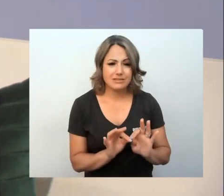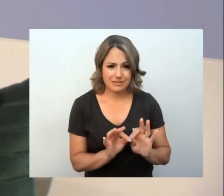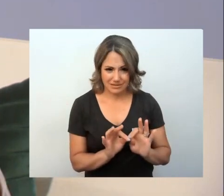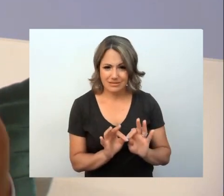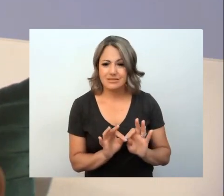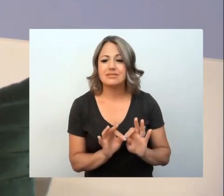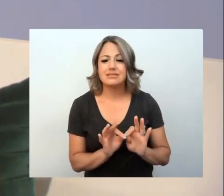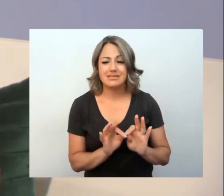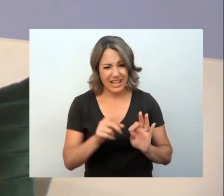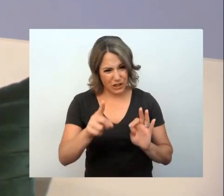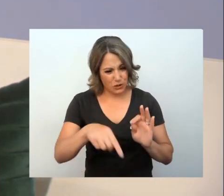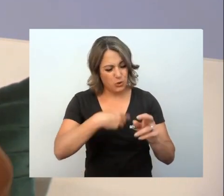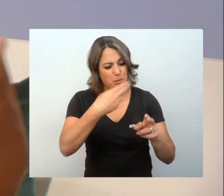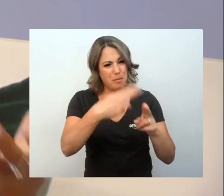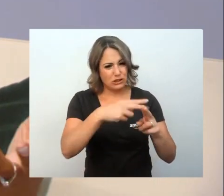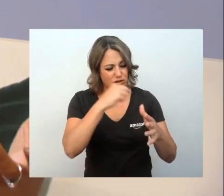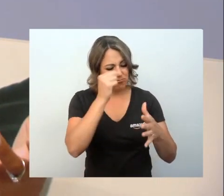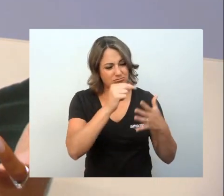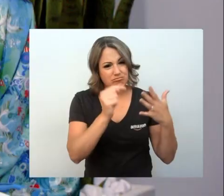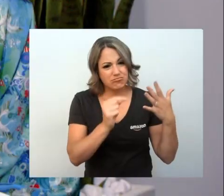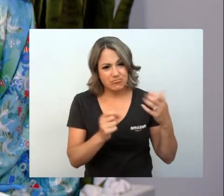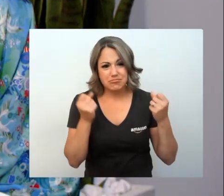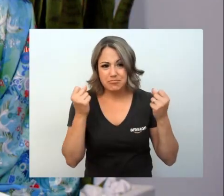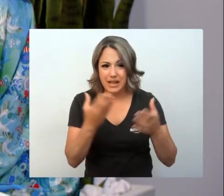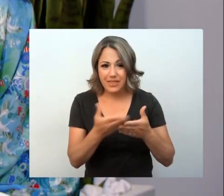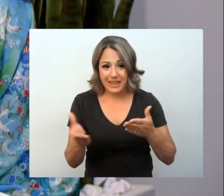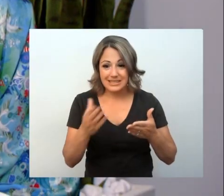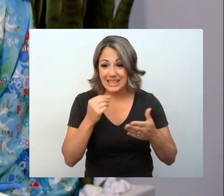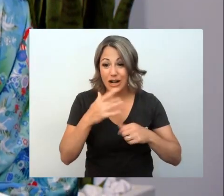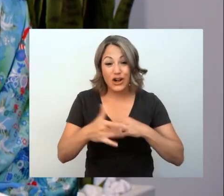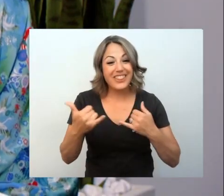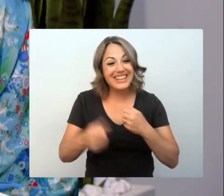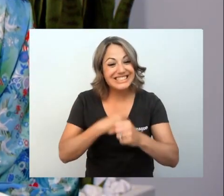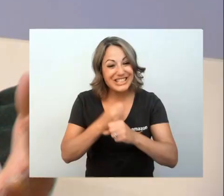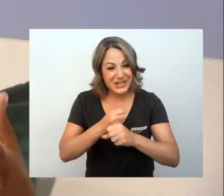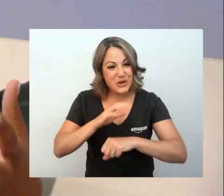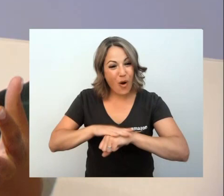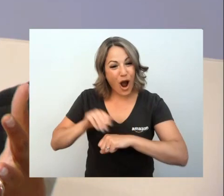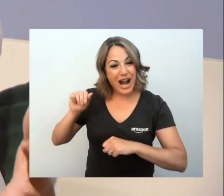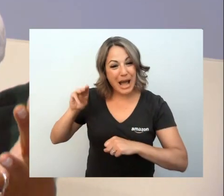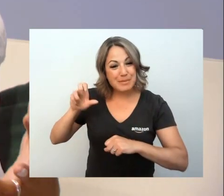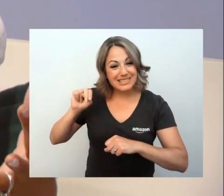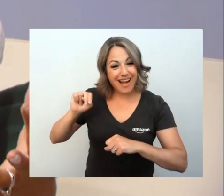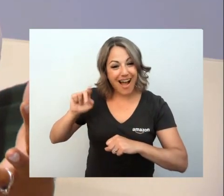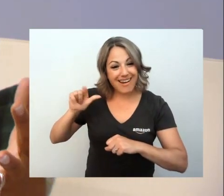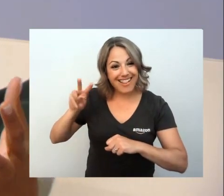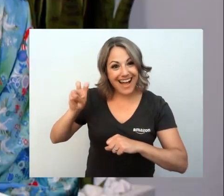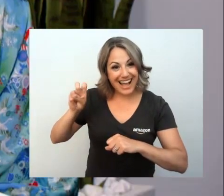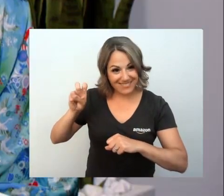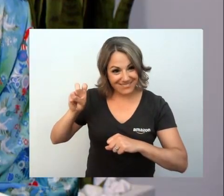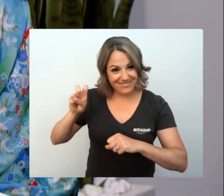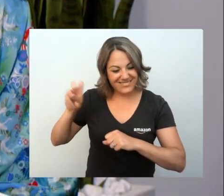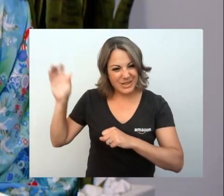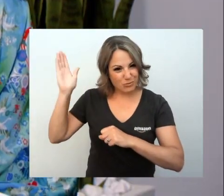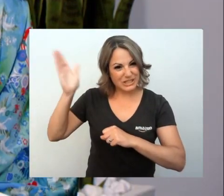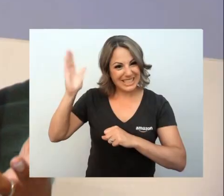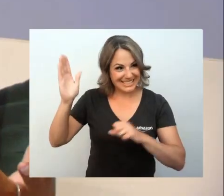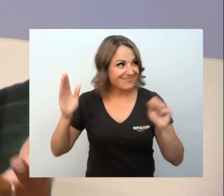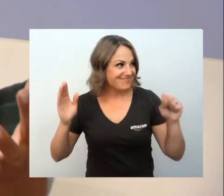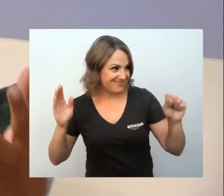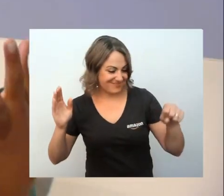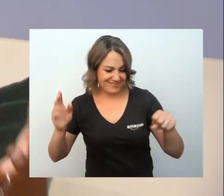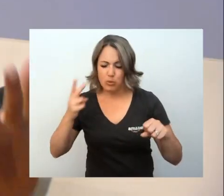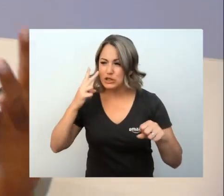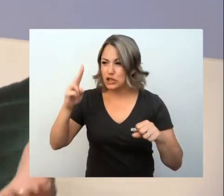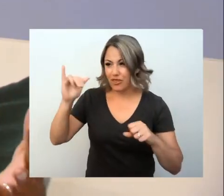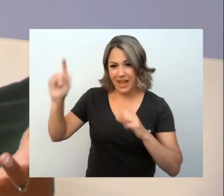you know, you touch on so many things. I mean, earlier this year, you were on Amazon Live. Yes. You were sharing that presentation, and you know, we saw even then